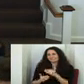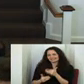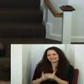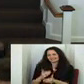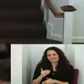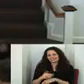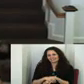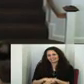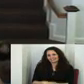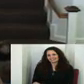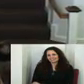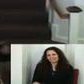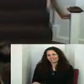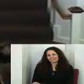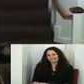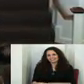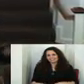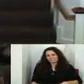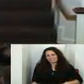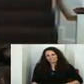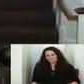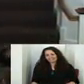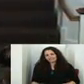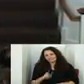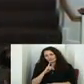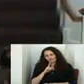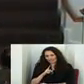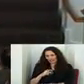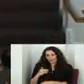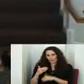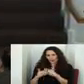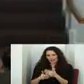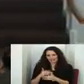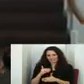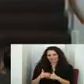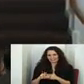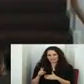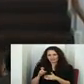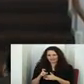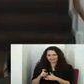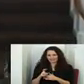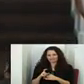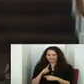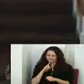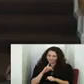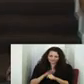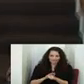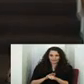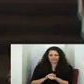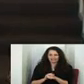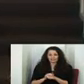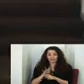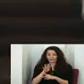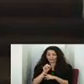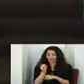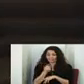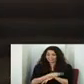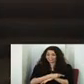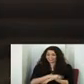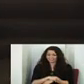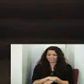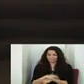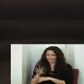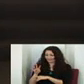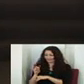for me. It's a process by which we must be committed. So 40 days,